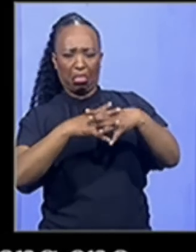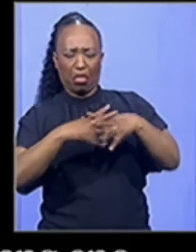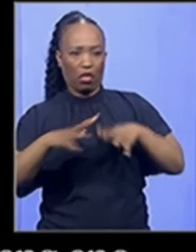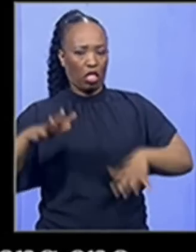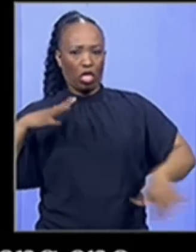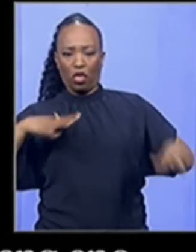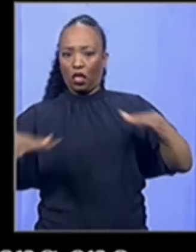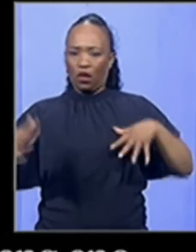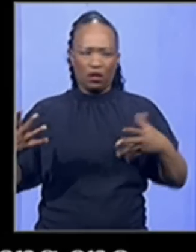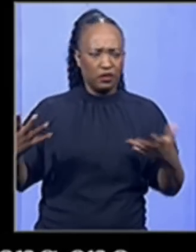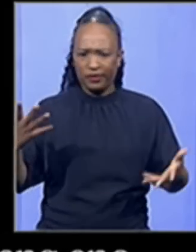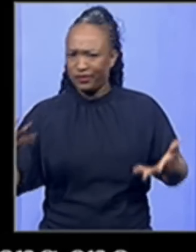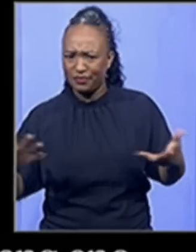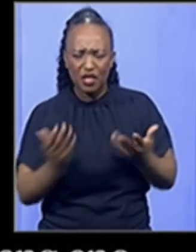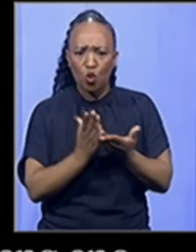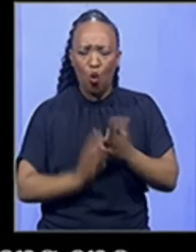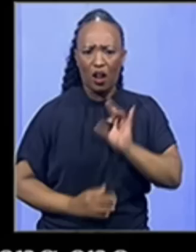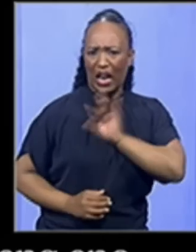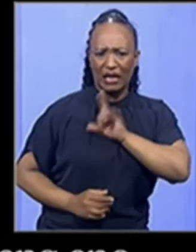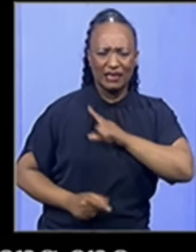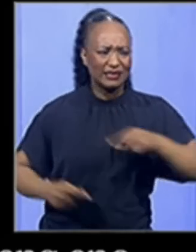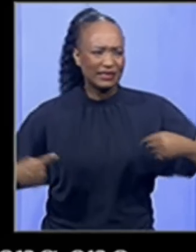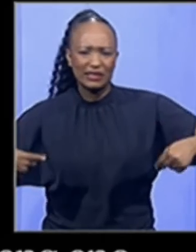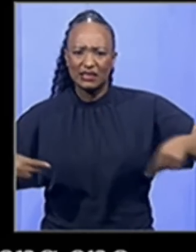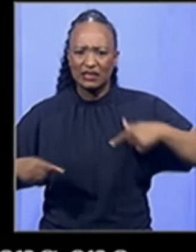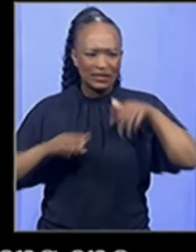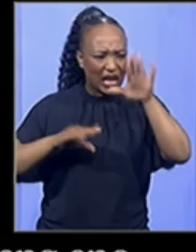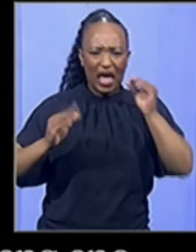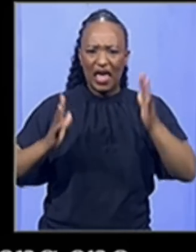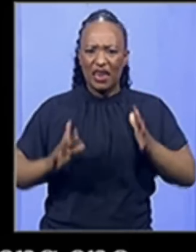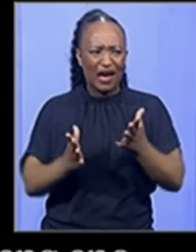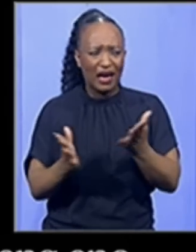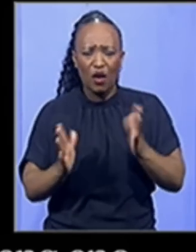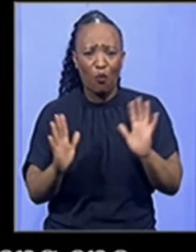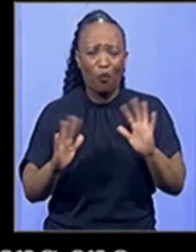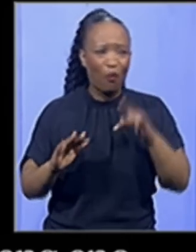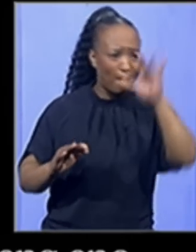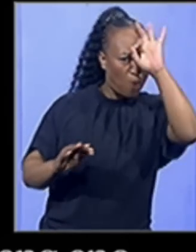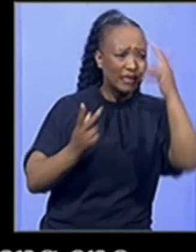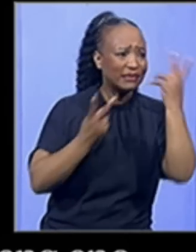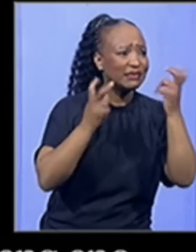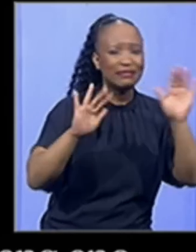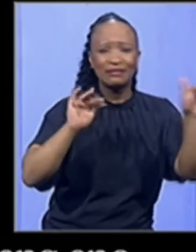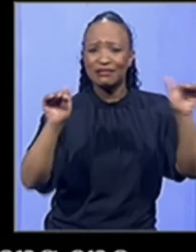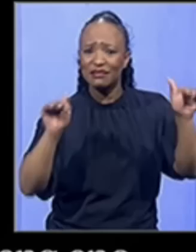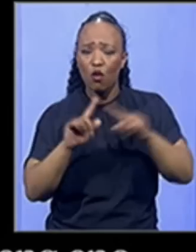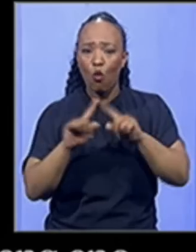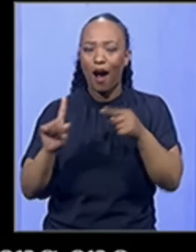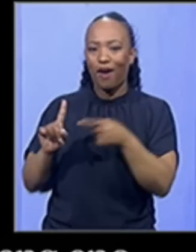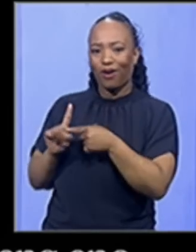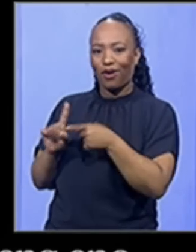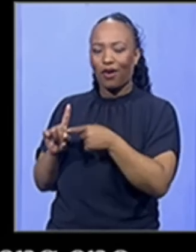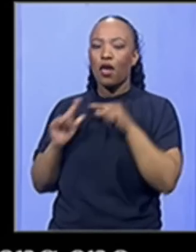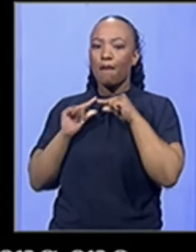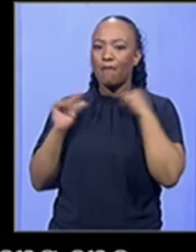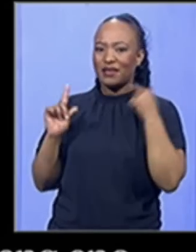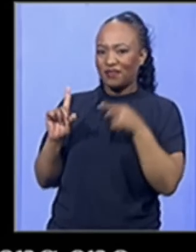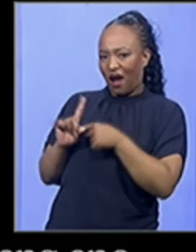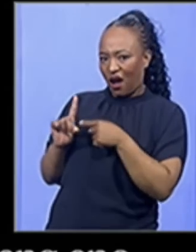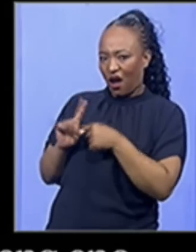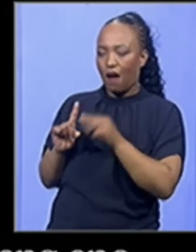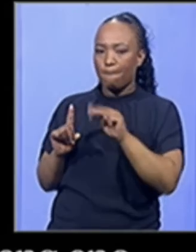tshokologong sekolo se ne sa aparetswe ke letshogo mo barutwana ba neng ba batla mafelo a tshireletsego fa Paseka Motsweneng yo a itsegeng jaaka Mboro a